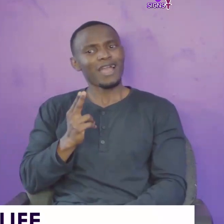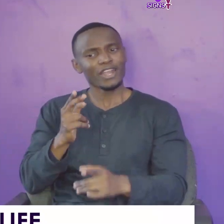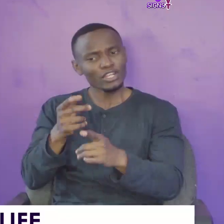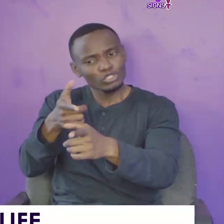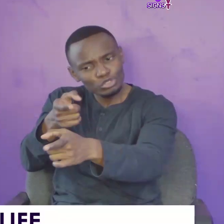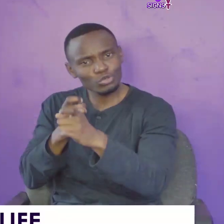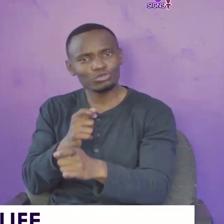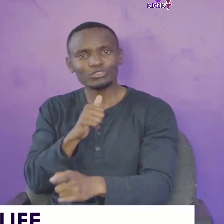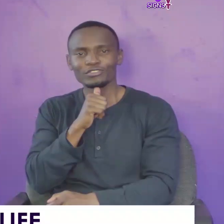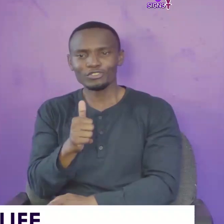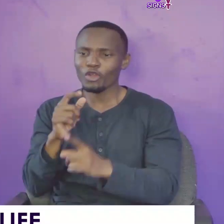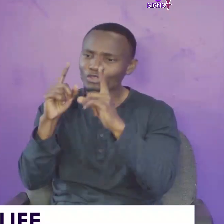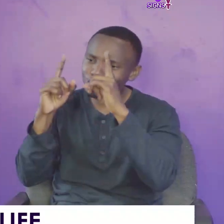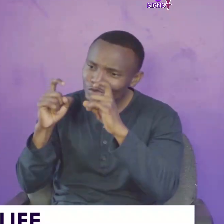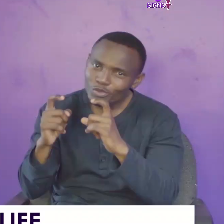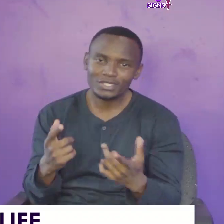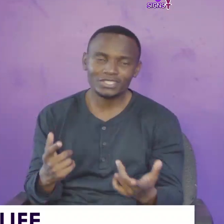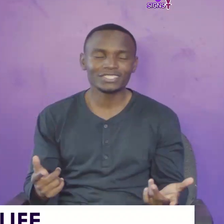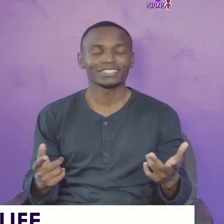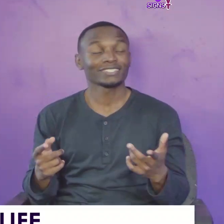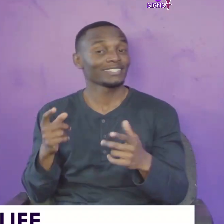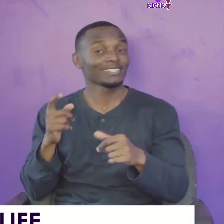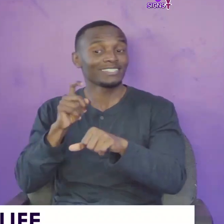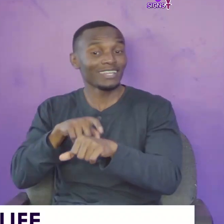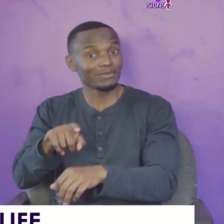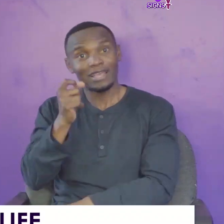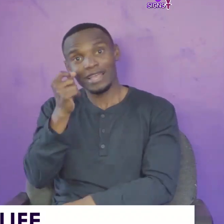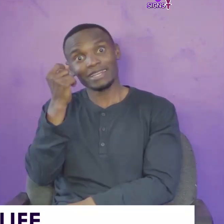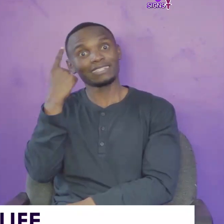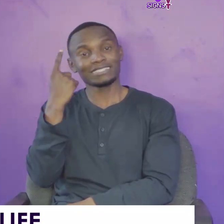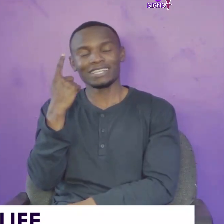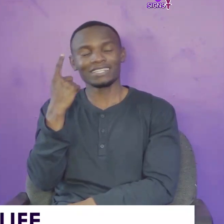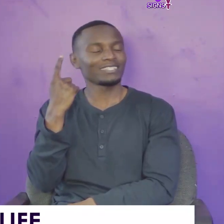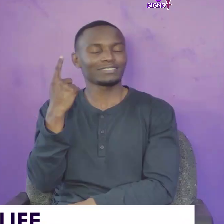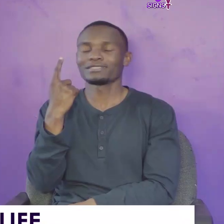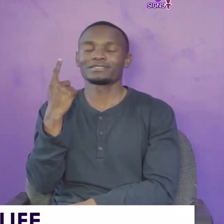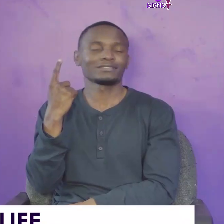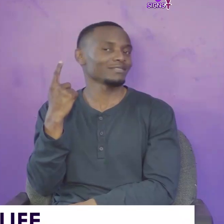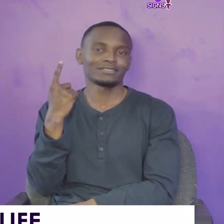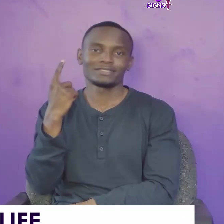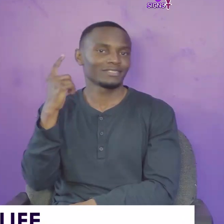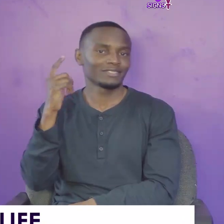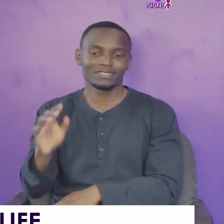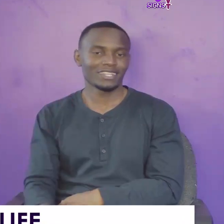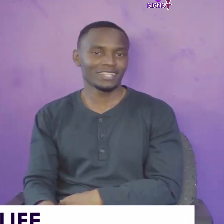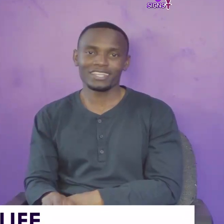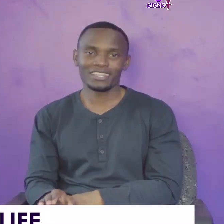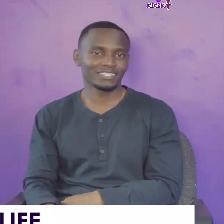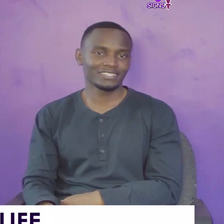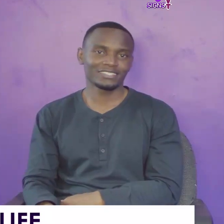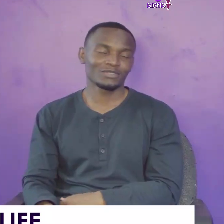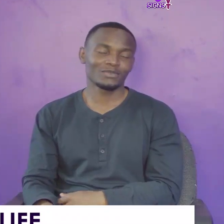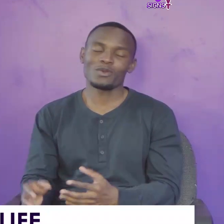the time she gets the meaning, Of course. what he meant, Yes. the hubby has been